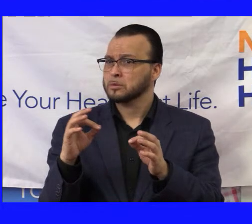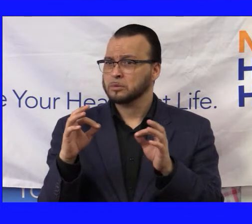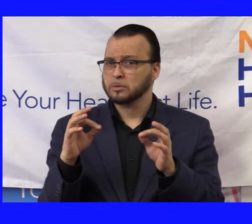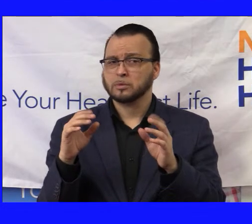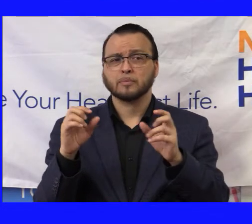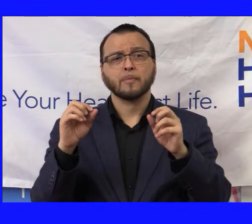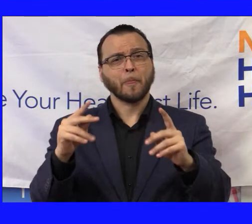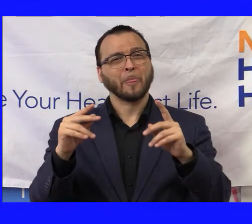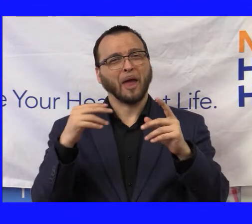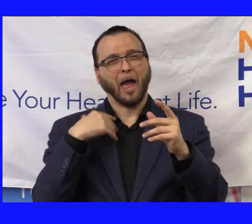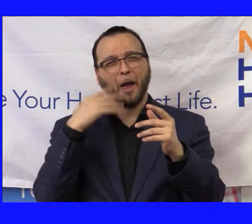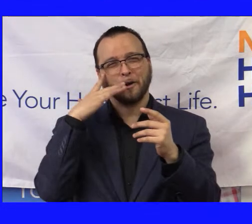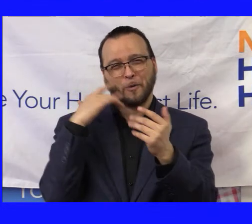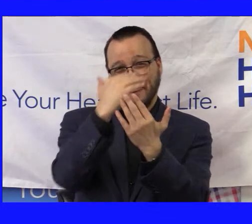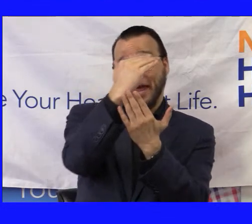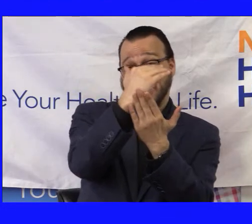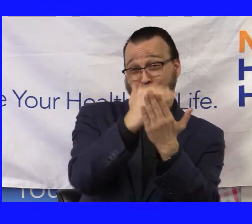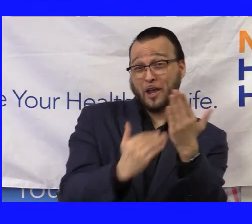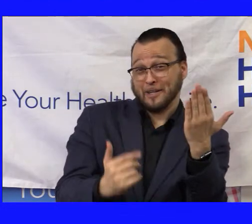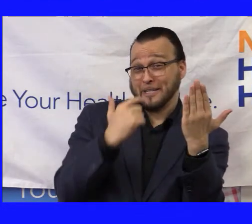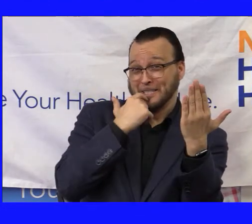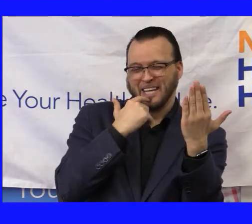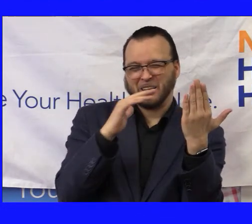go out of sequence for the